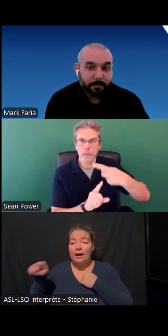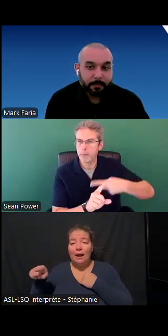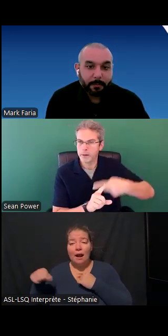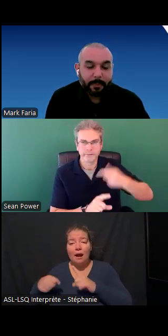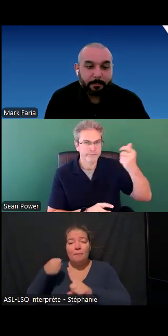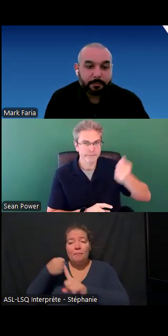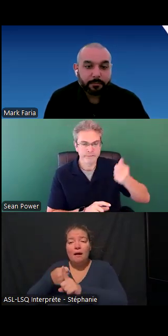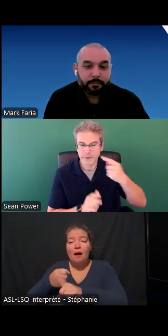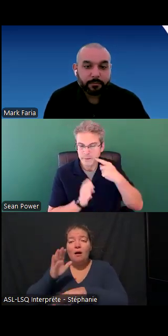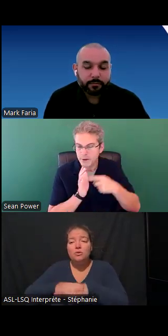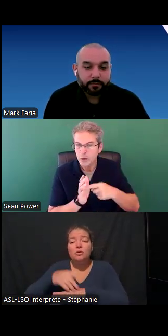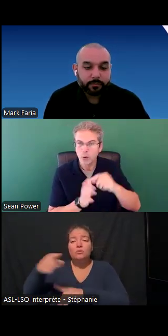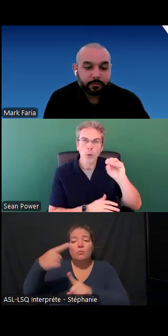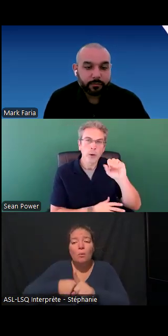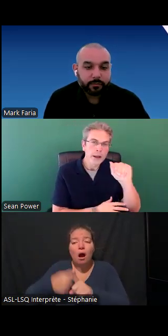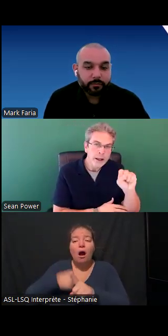ODSP.